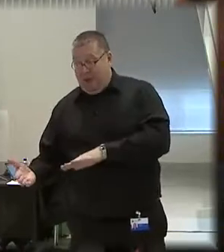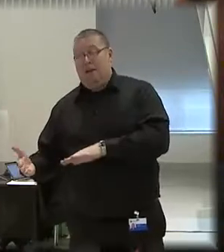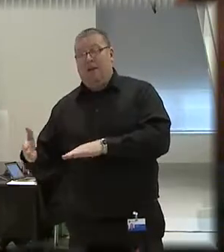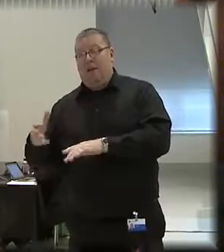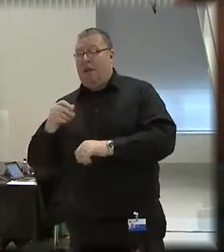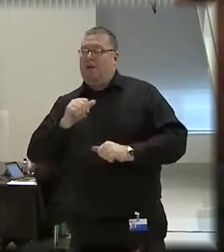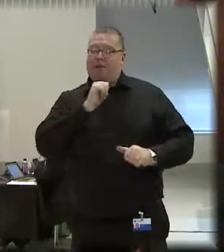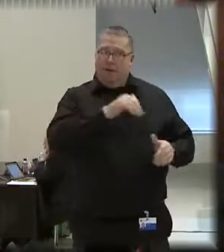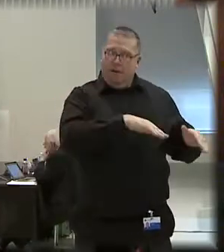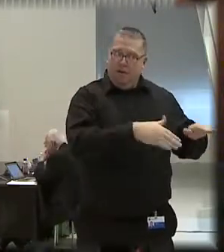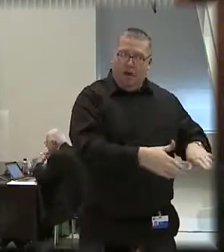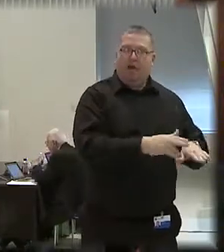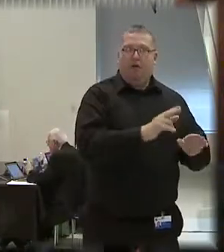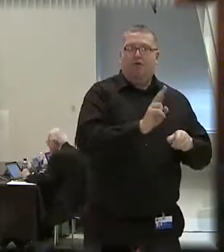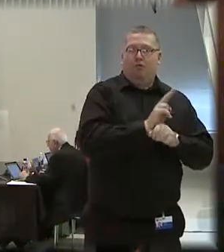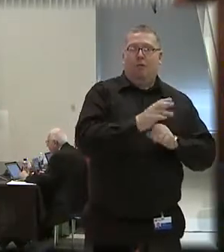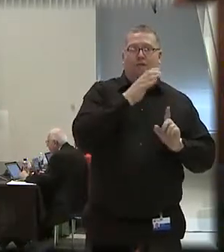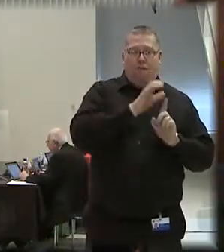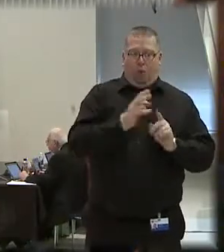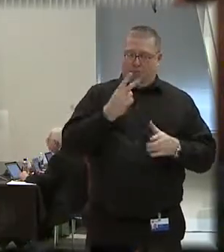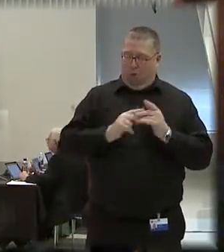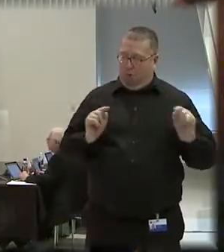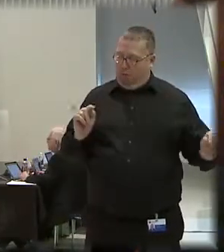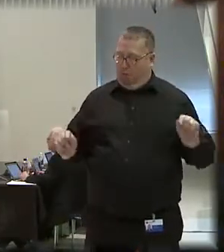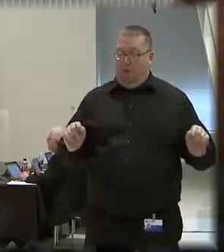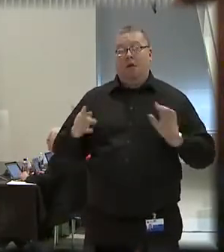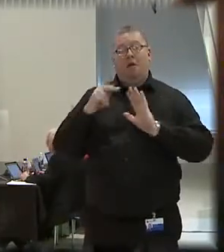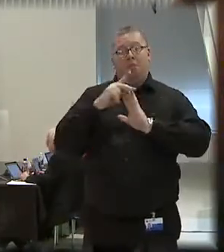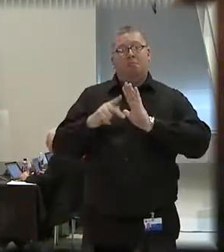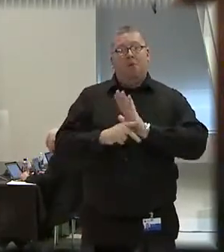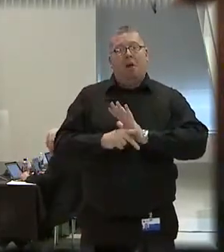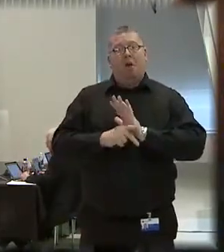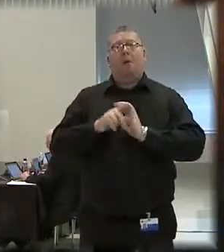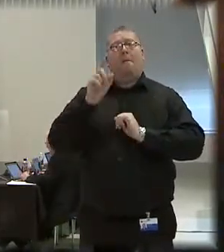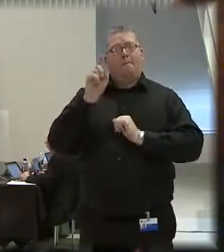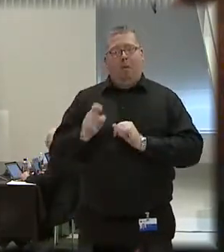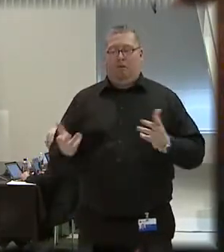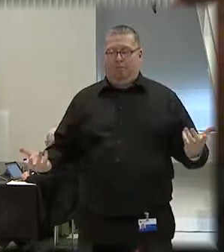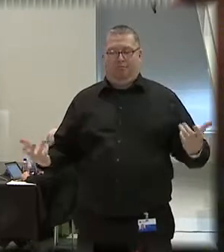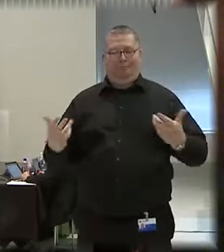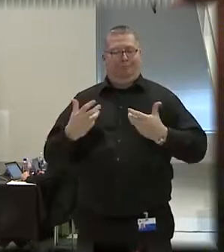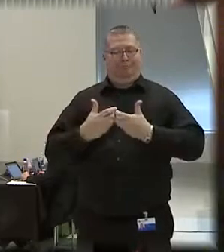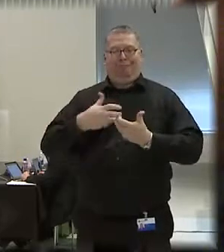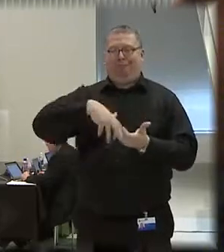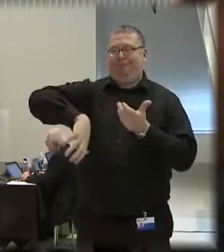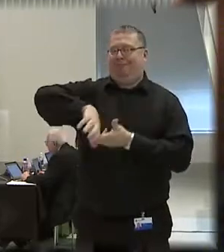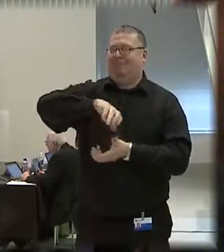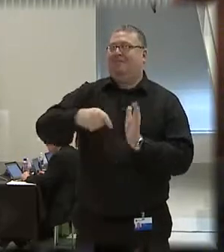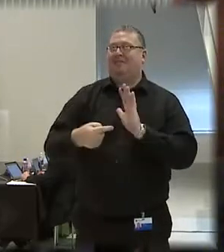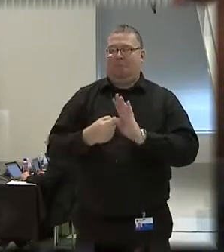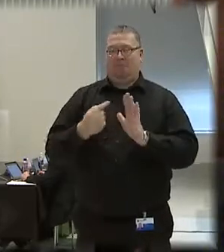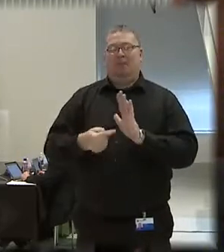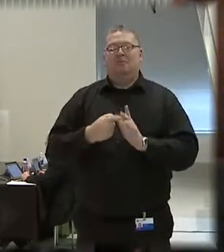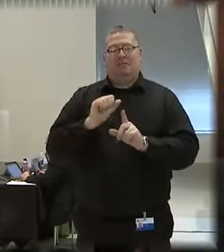and non-deadly uses of force, the two policies may be intertwined in one situation.